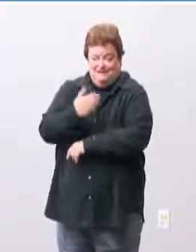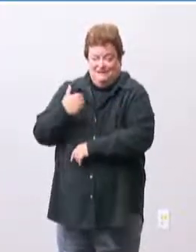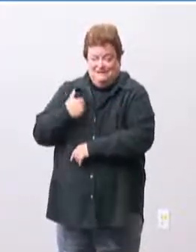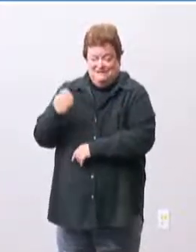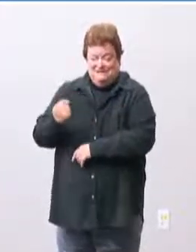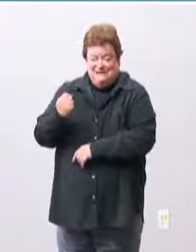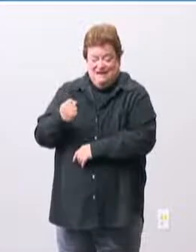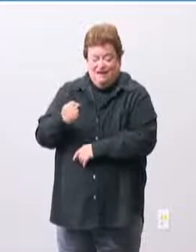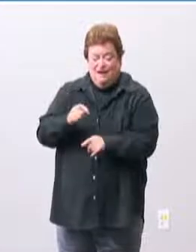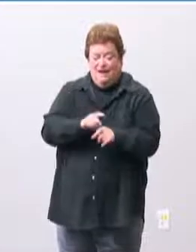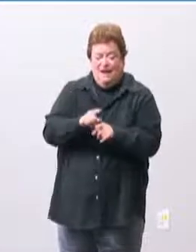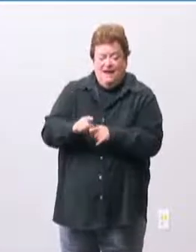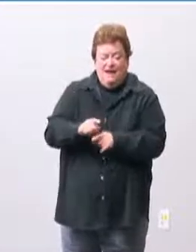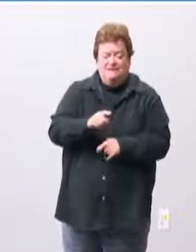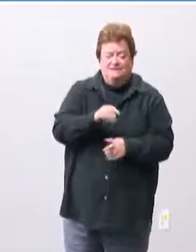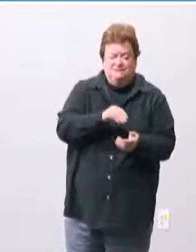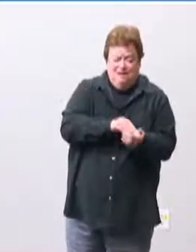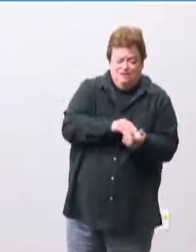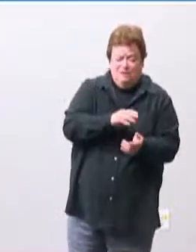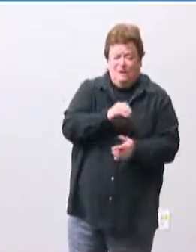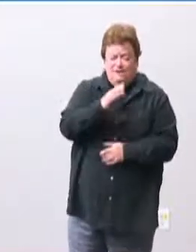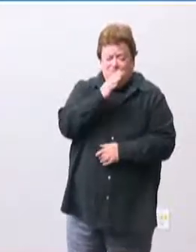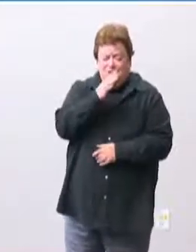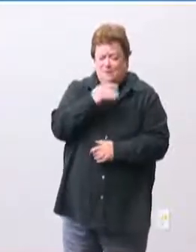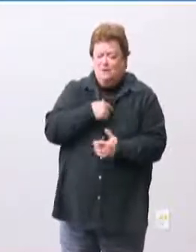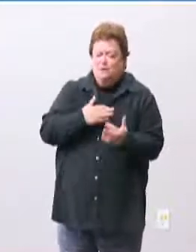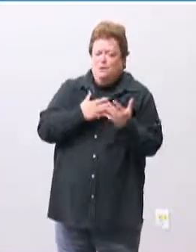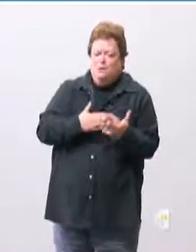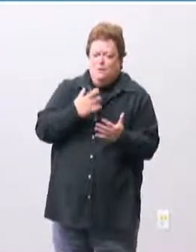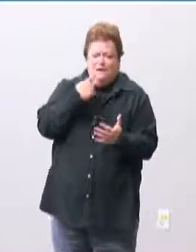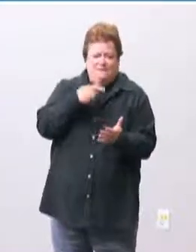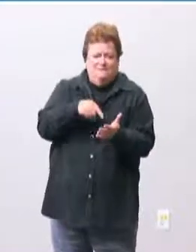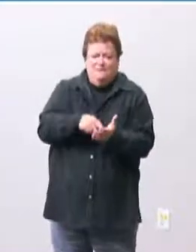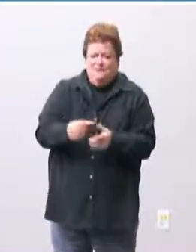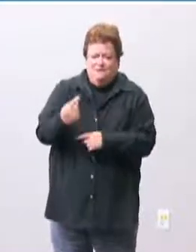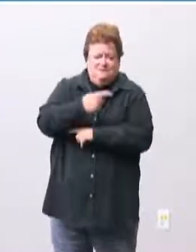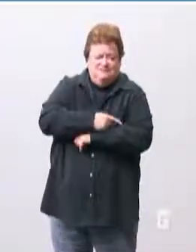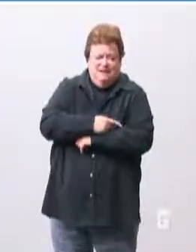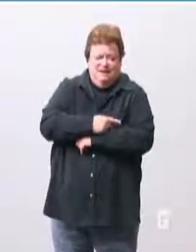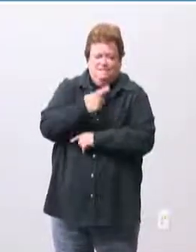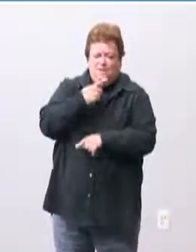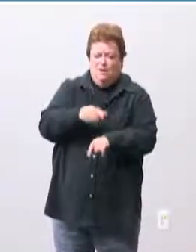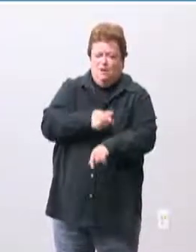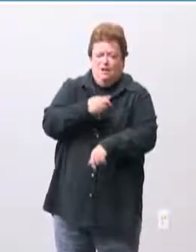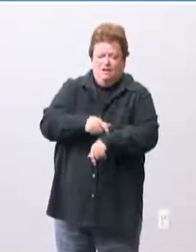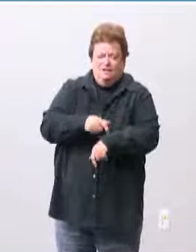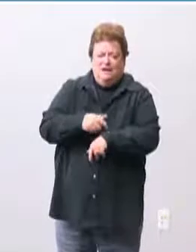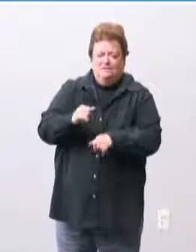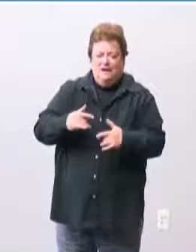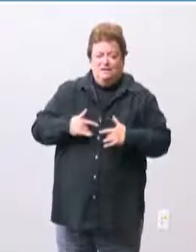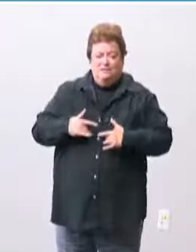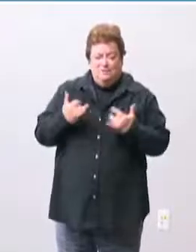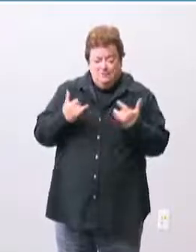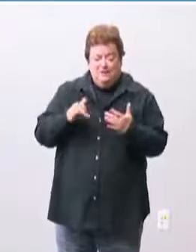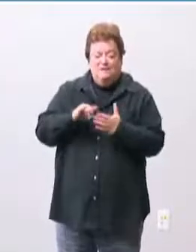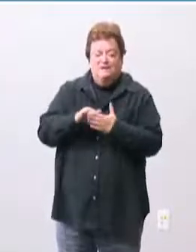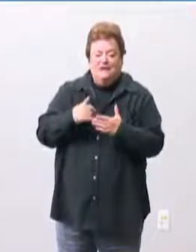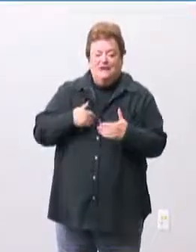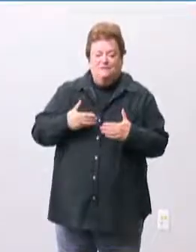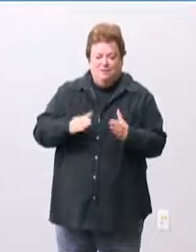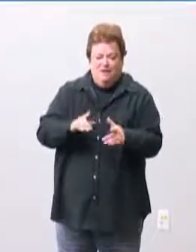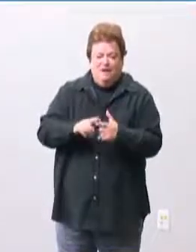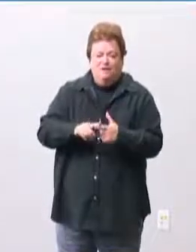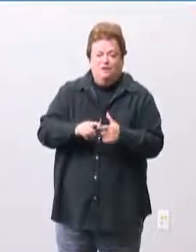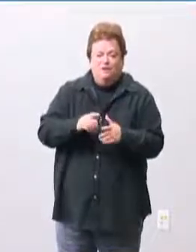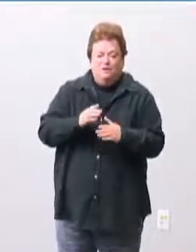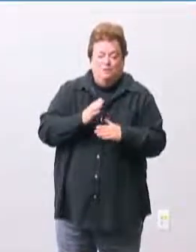As a pediatrician and a mom, this is a day we've been waiting for a very long time. And I am thrilled we now have a way to protect our 5